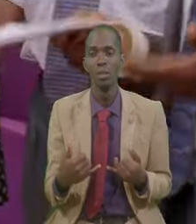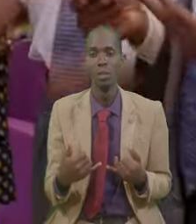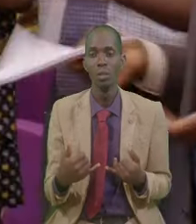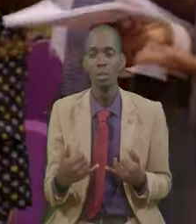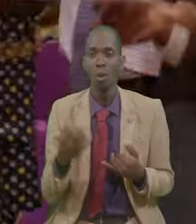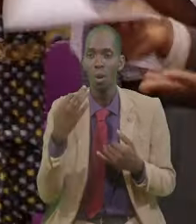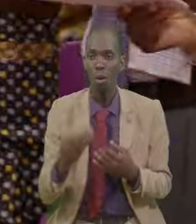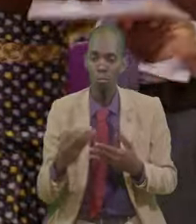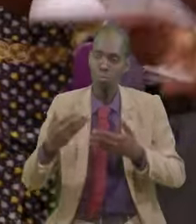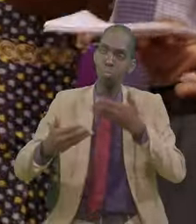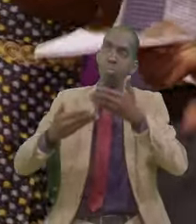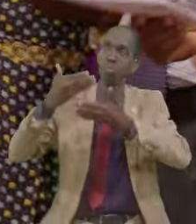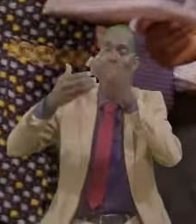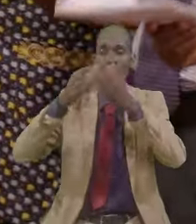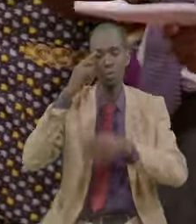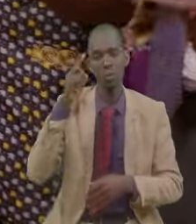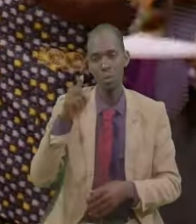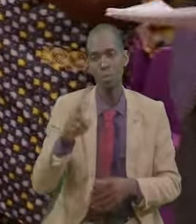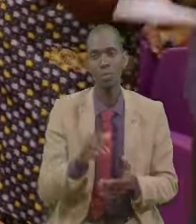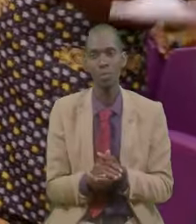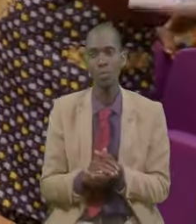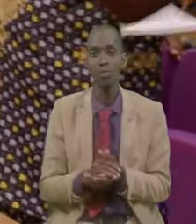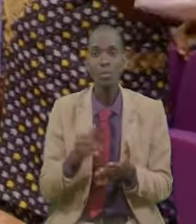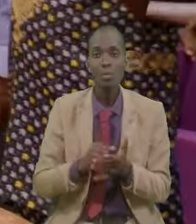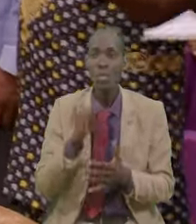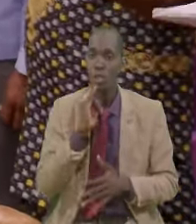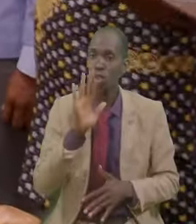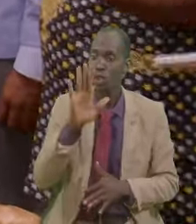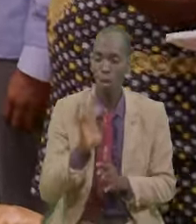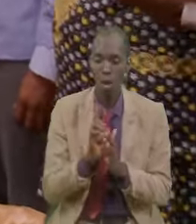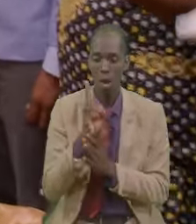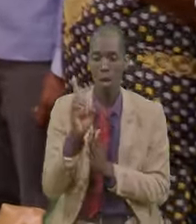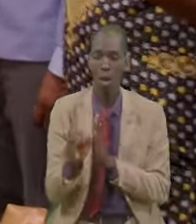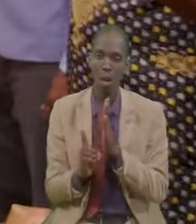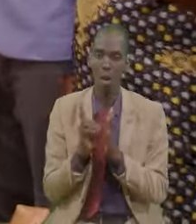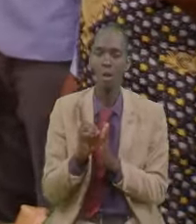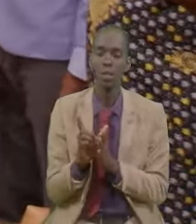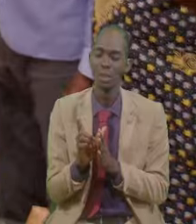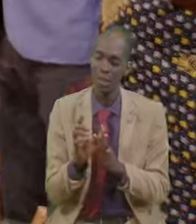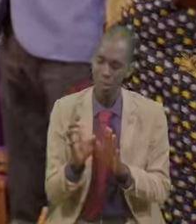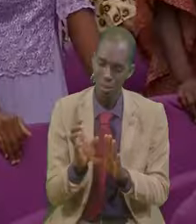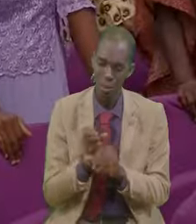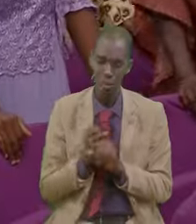of progress. It's your hour. Claim it.